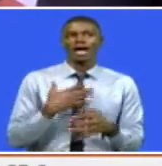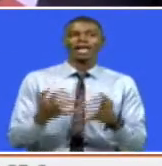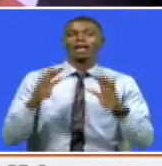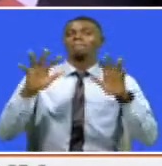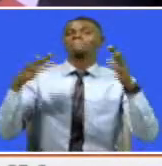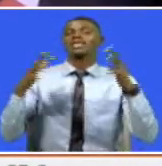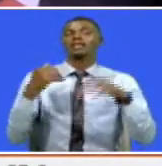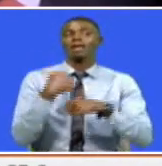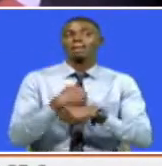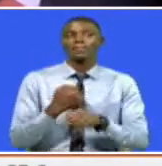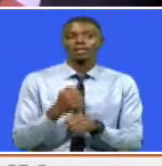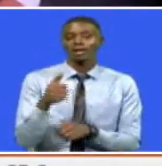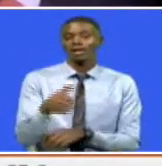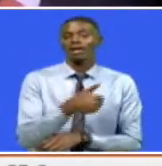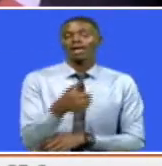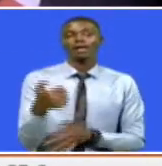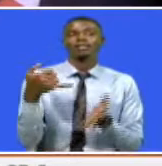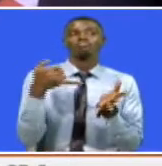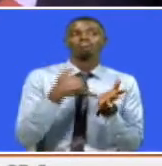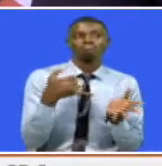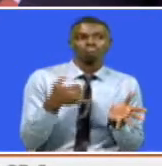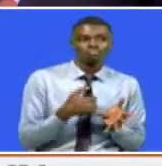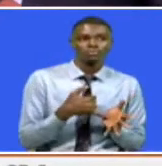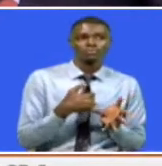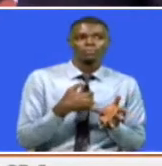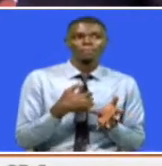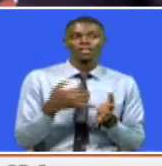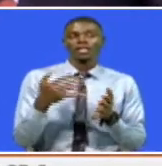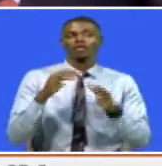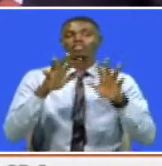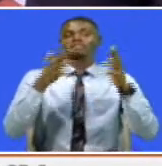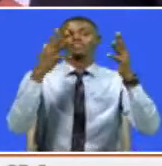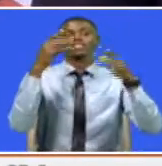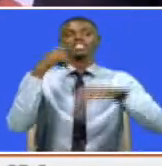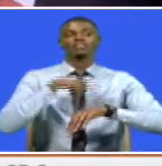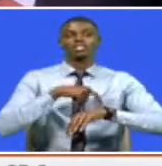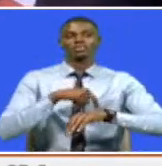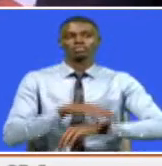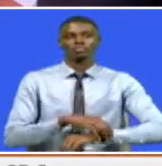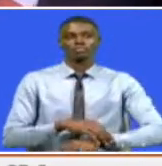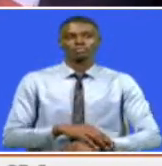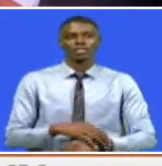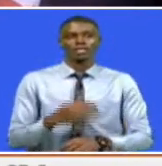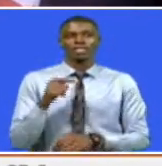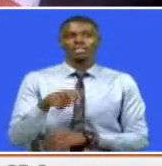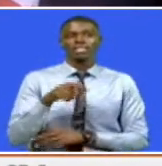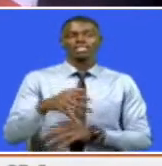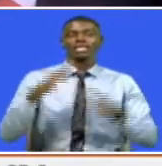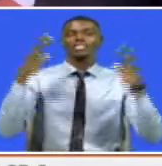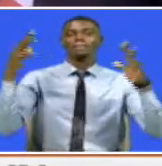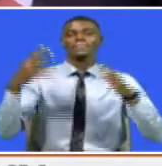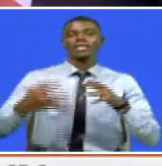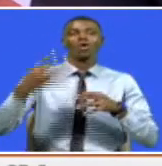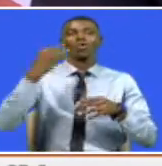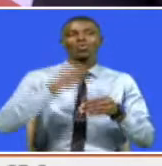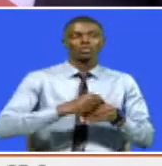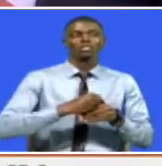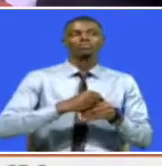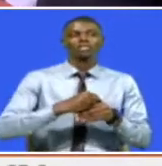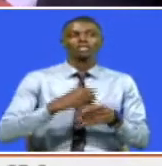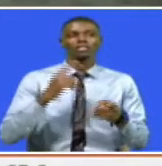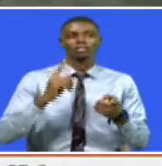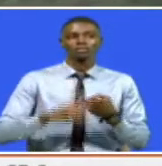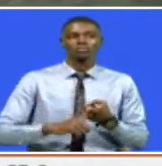merrymaking and other indulgences typical of the festive season as major contributors to this